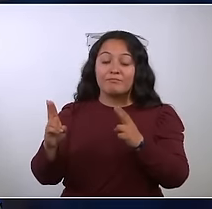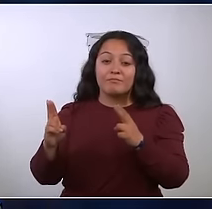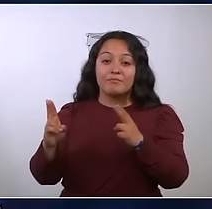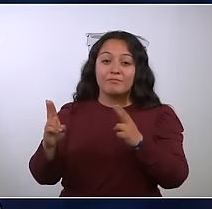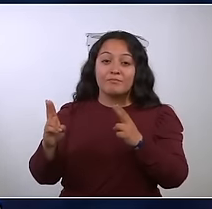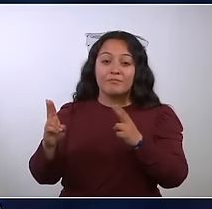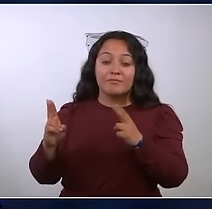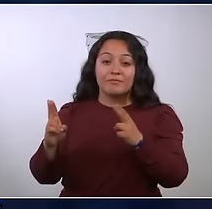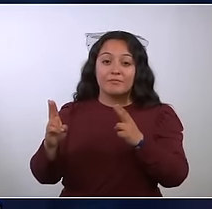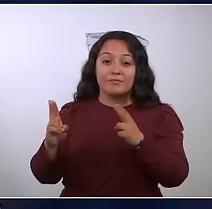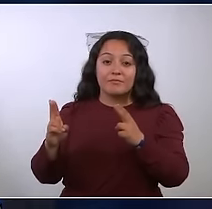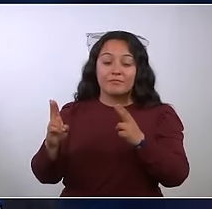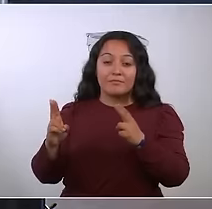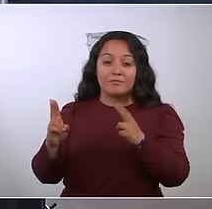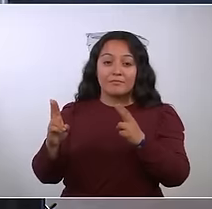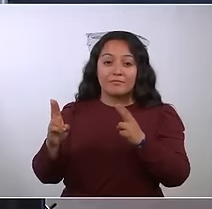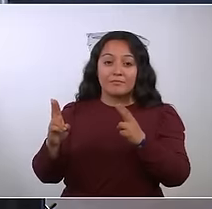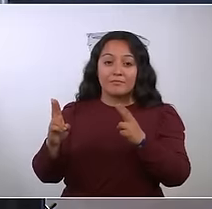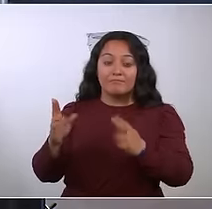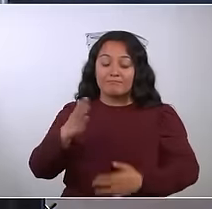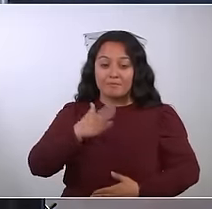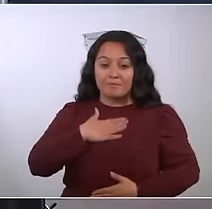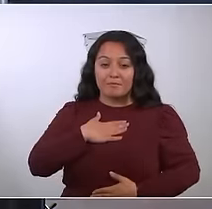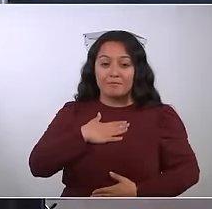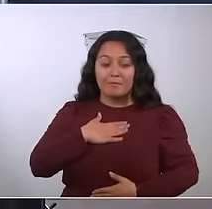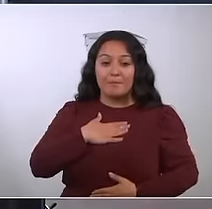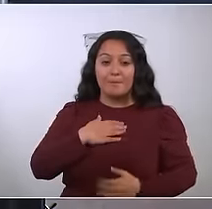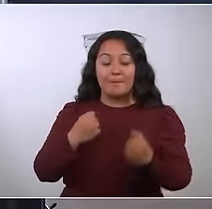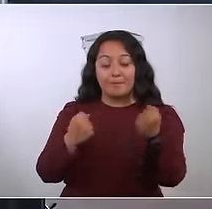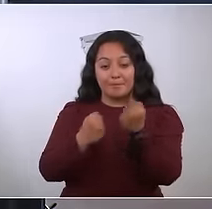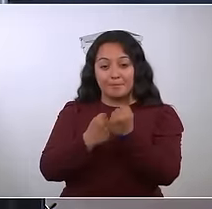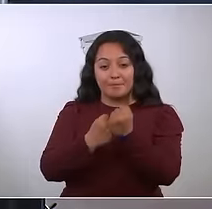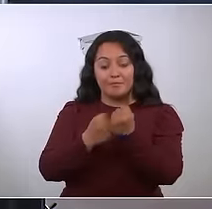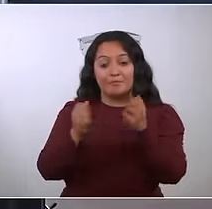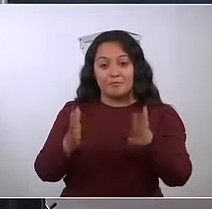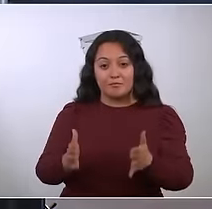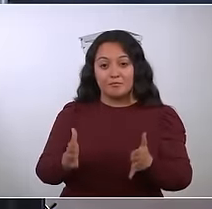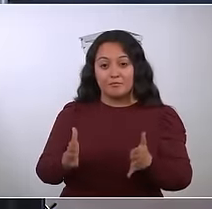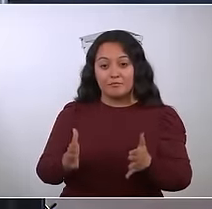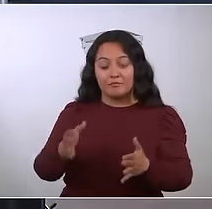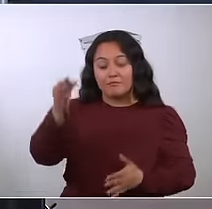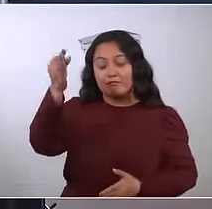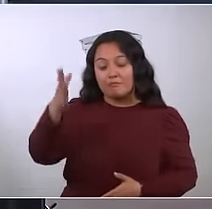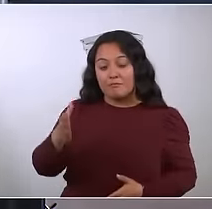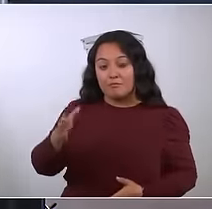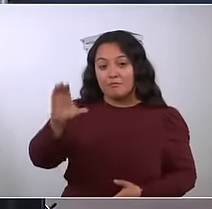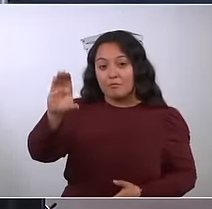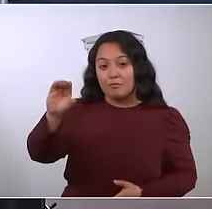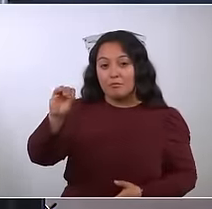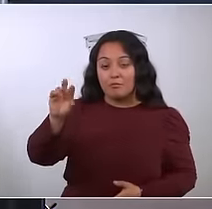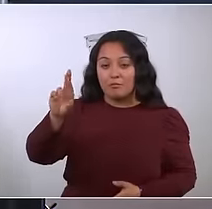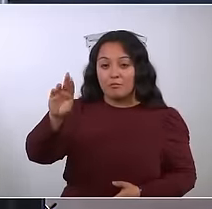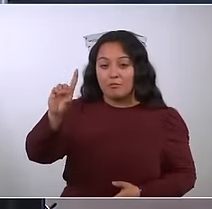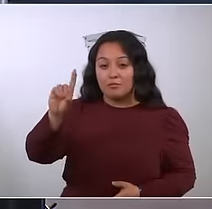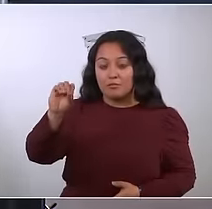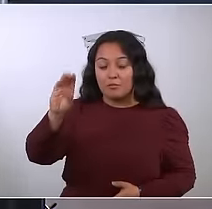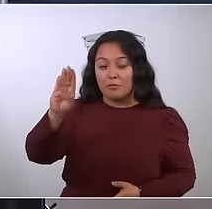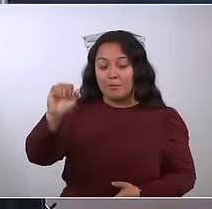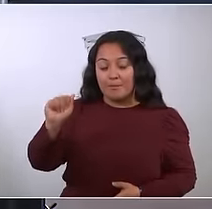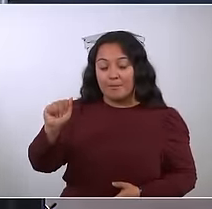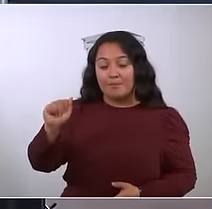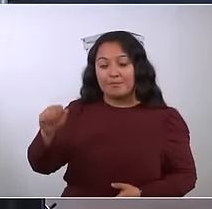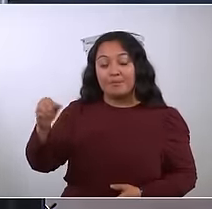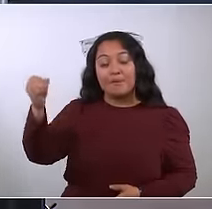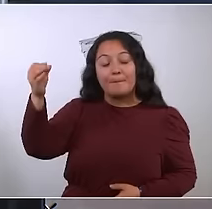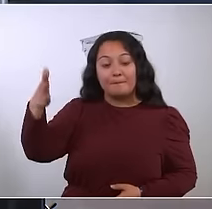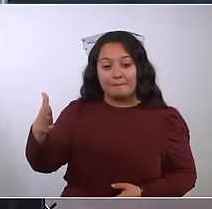honor a mis colaboradores. To my co-laborers. Pastor Alex Córdoba. Pastor Alex Córdoba. Ministro Jura